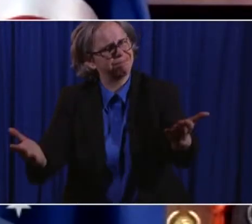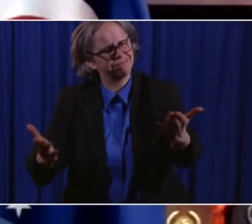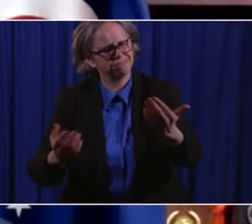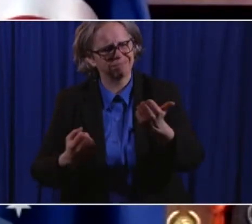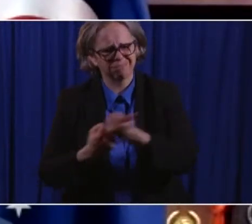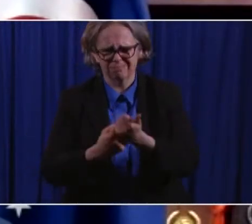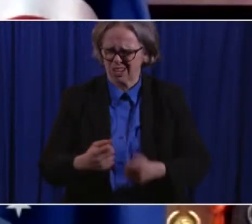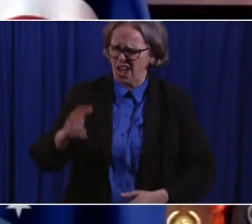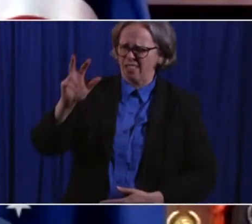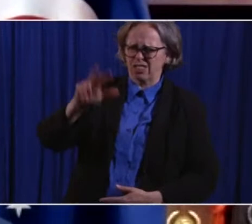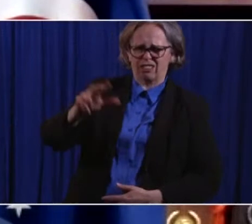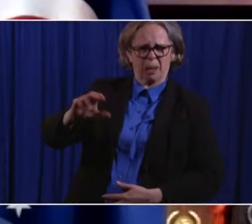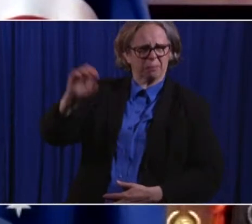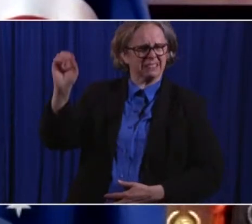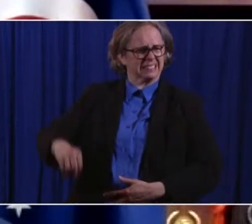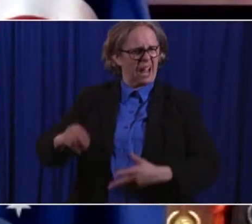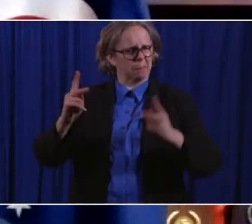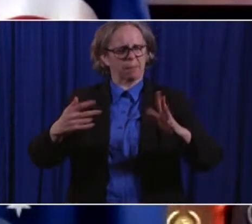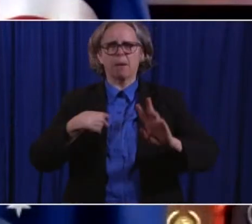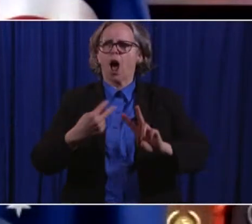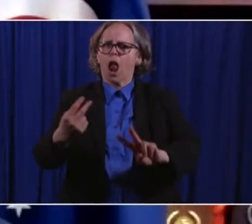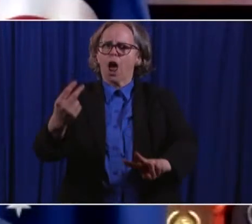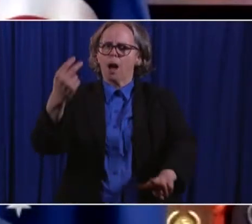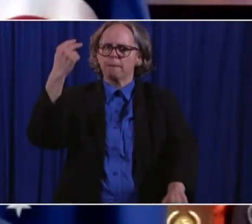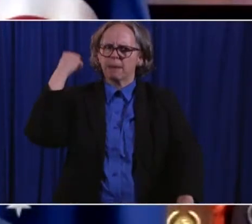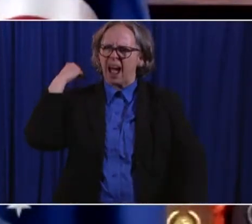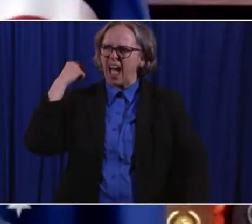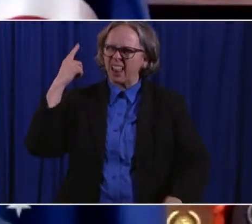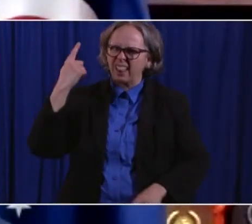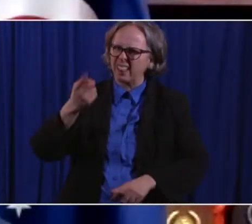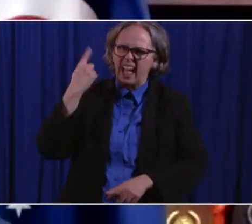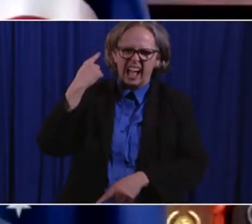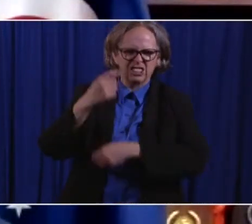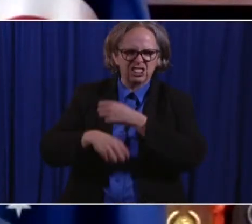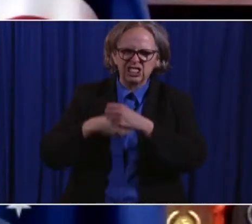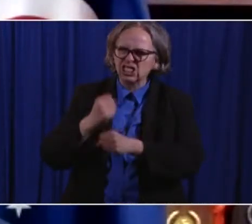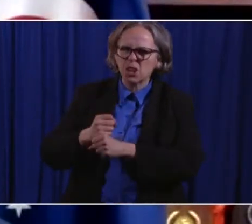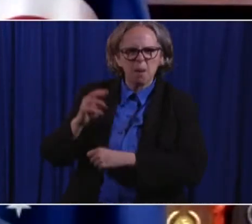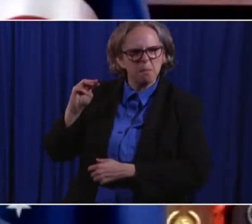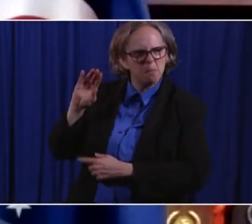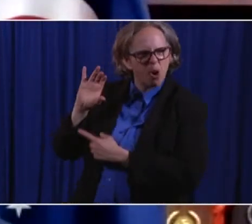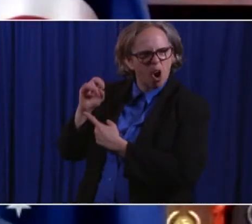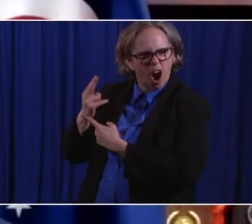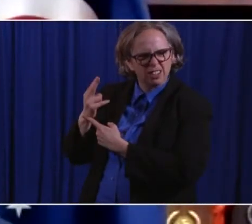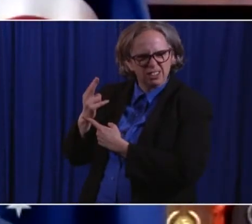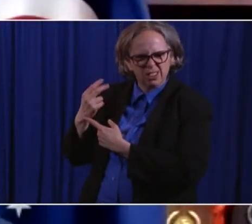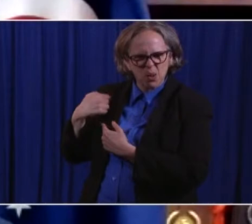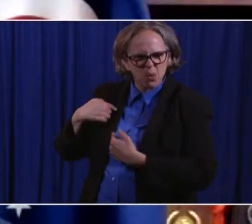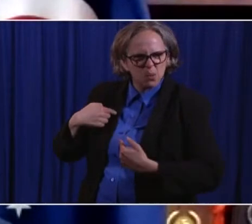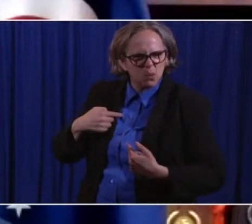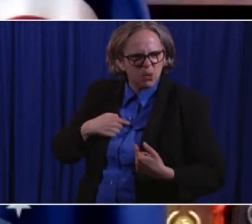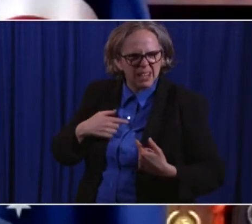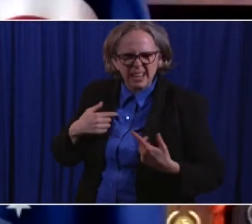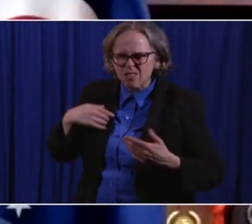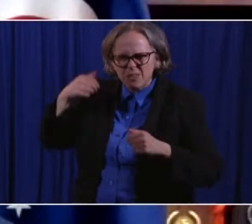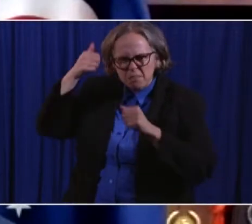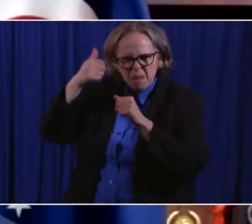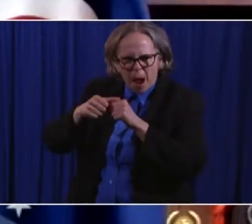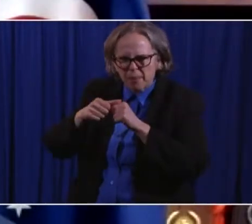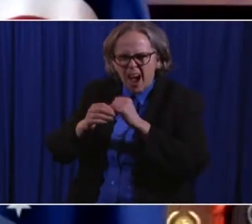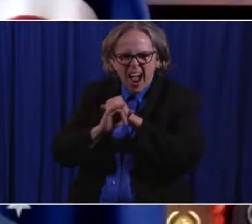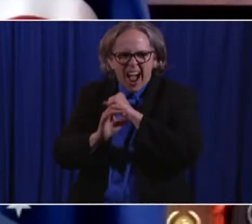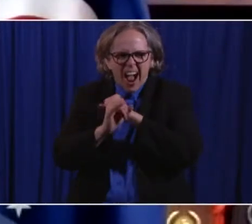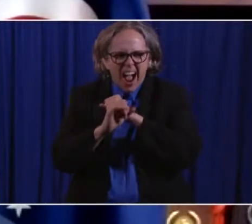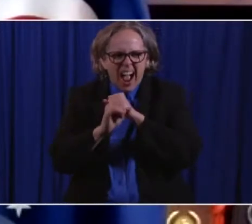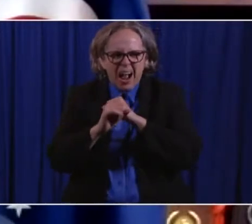to the beginning of this pandemic when we had the ad up with the mouse traps, where all the mouse traps showed the ping